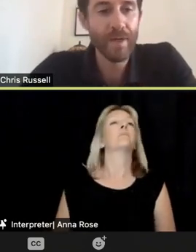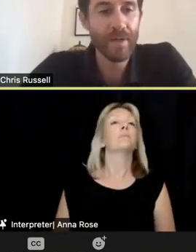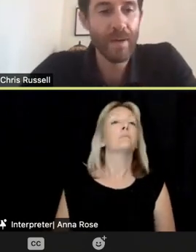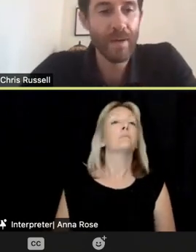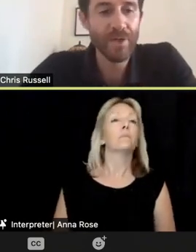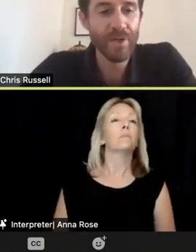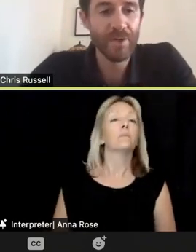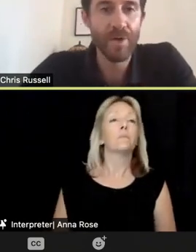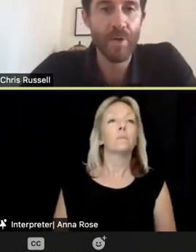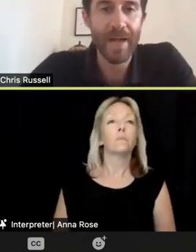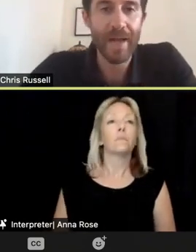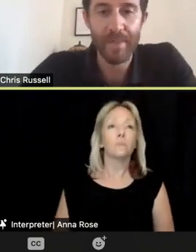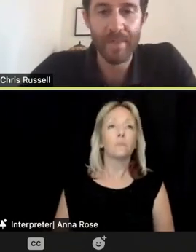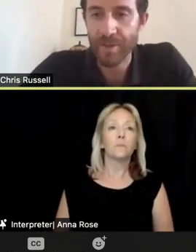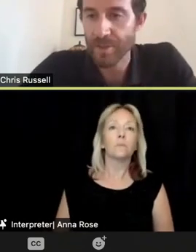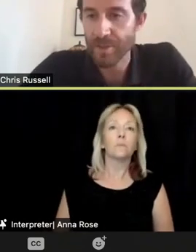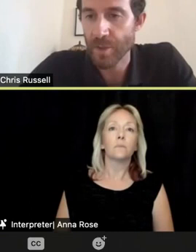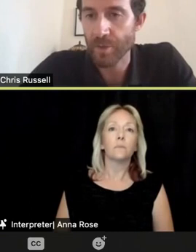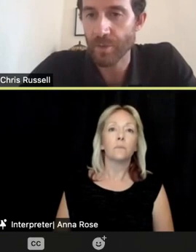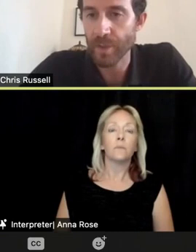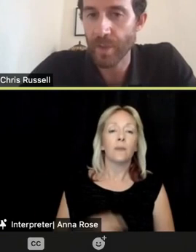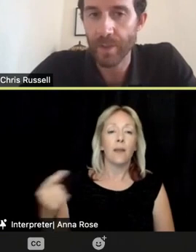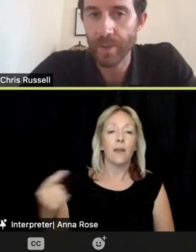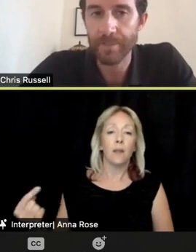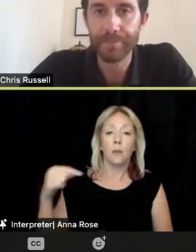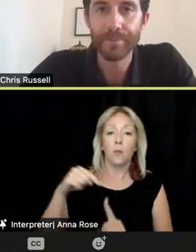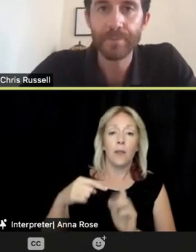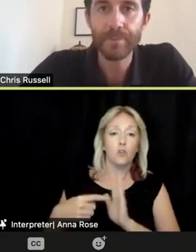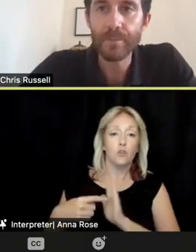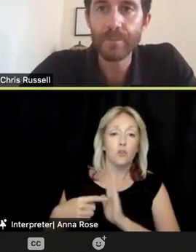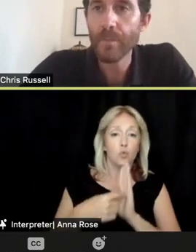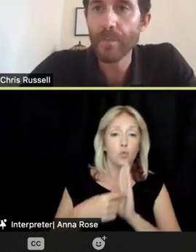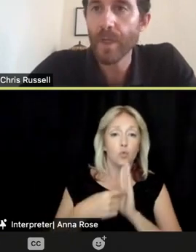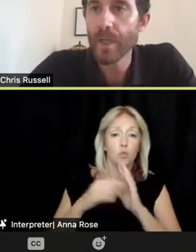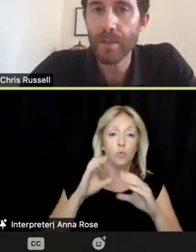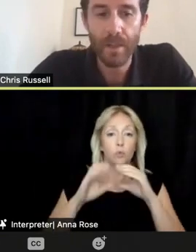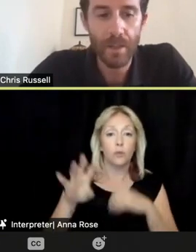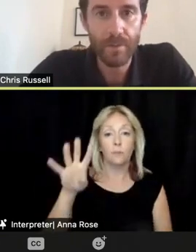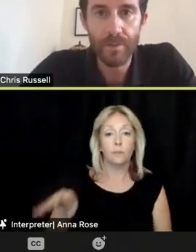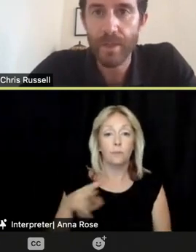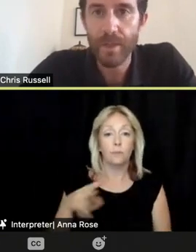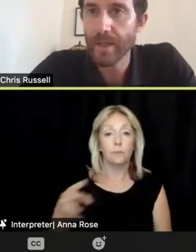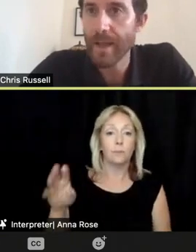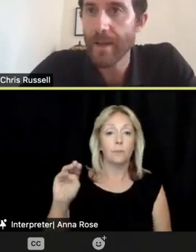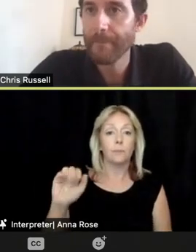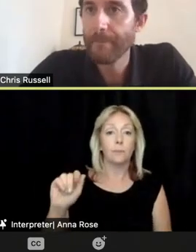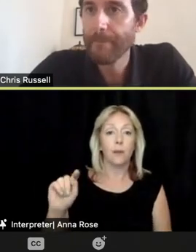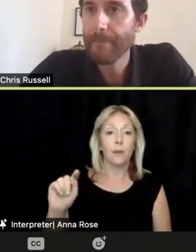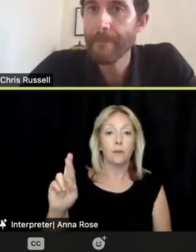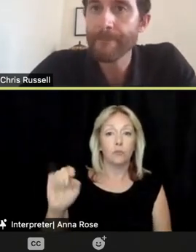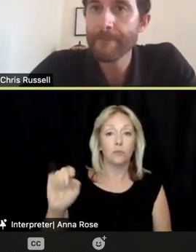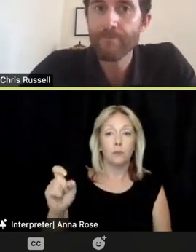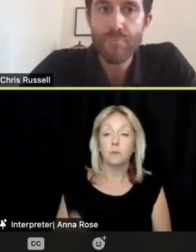through the matrix, and maybe I should just go back to the matrix and show you really quickly. Okay, X out of